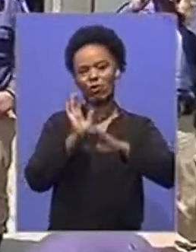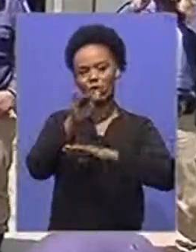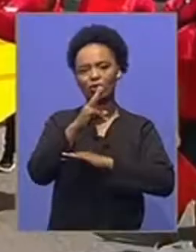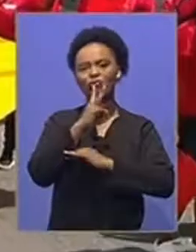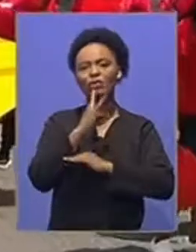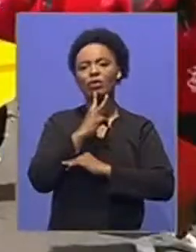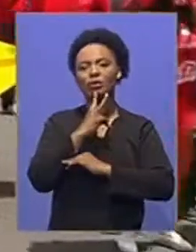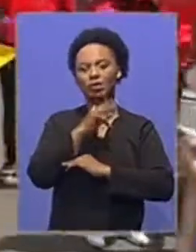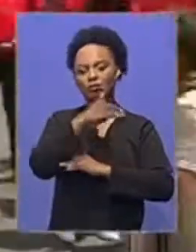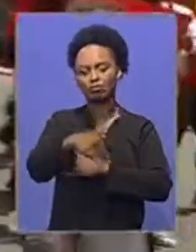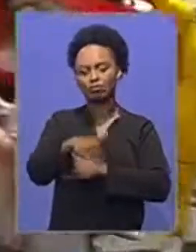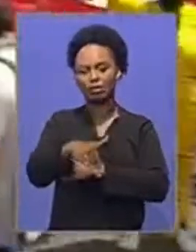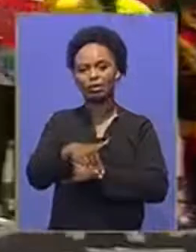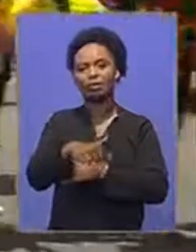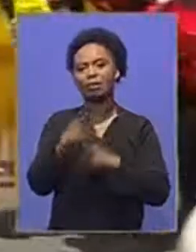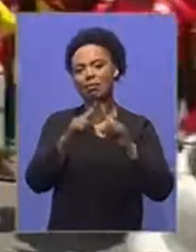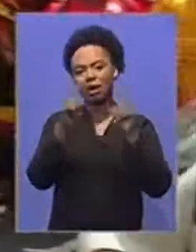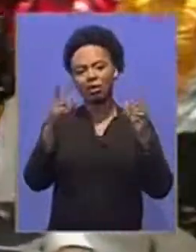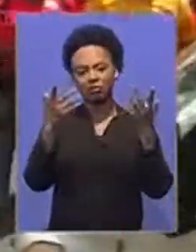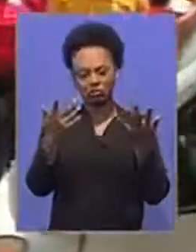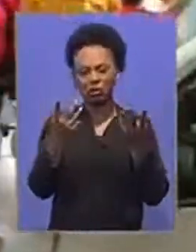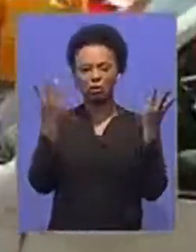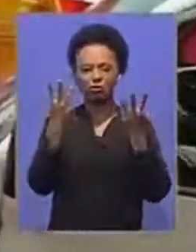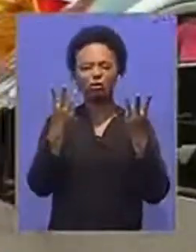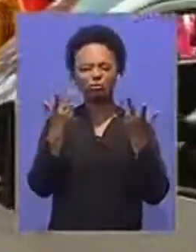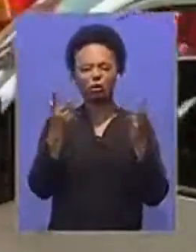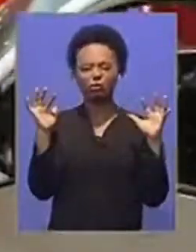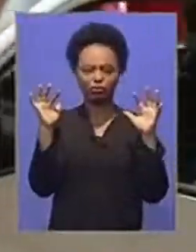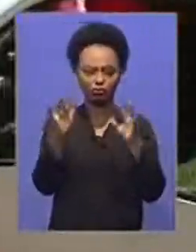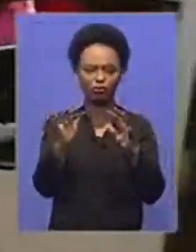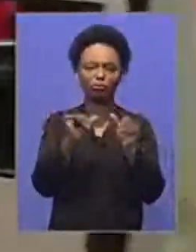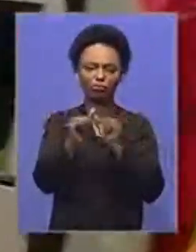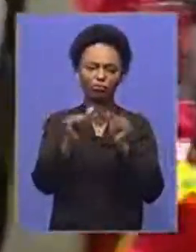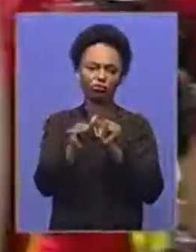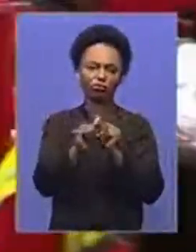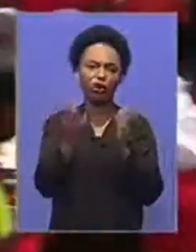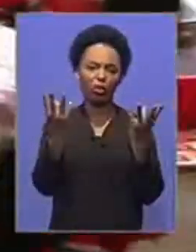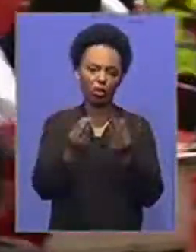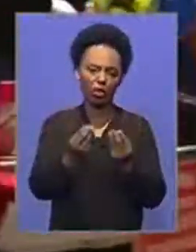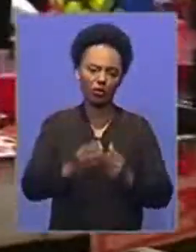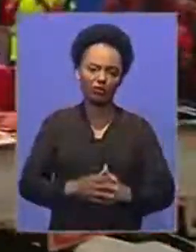ntle go bontsha fa molaetsa o ile wa utlwagala sentle.